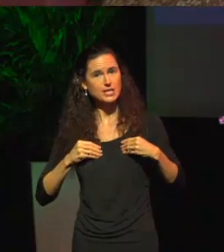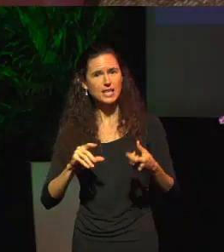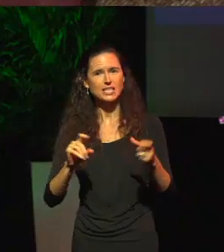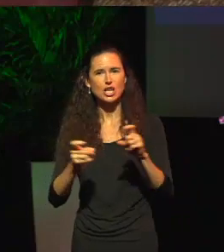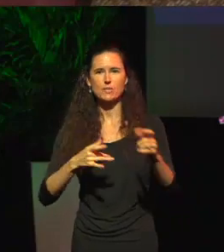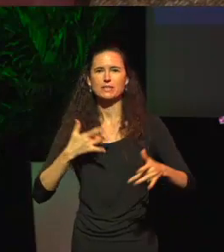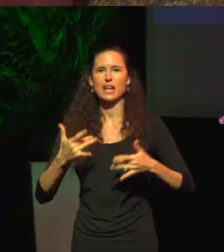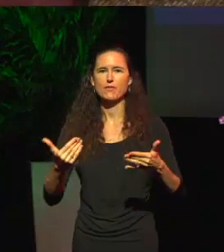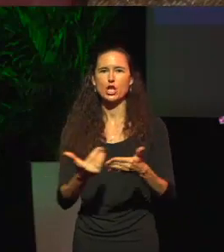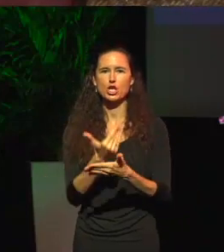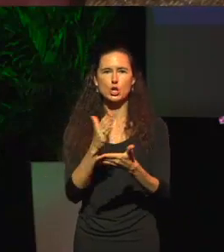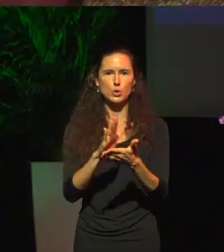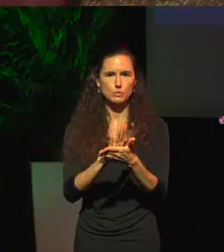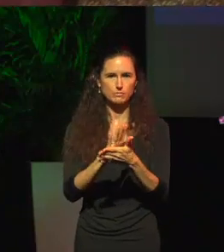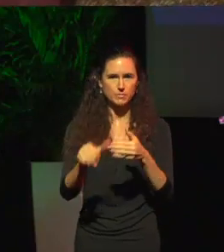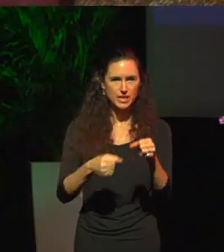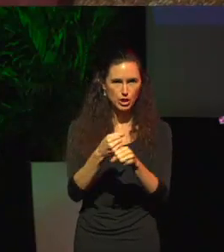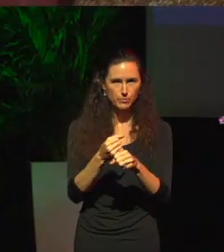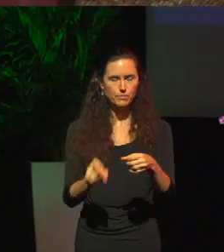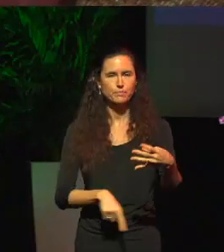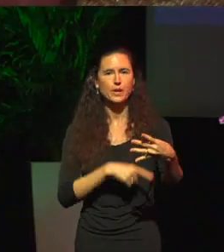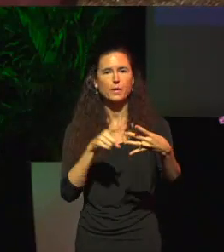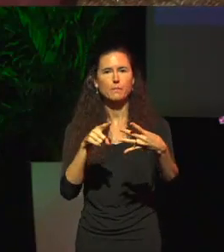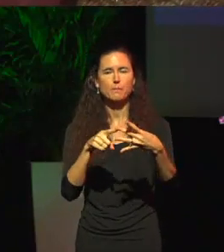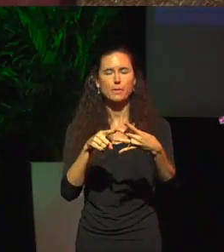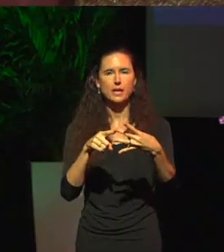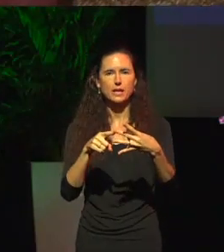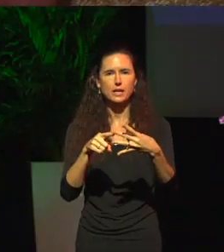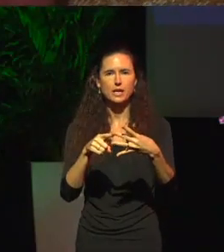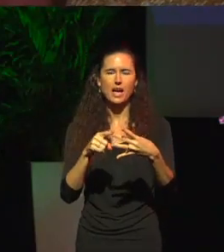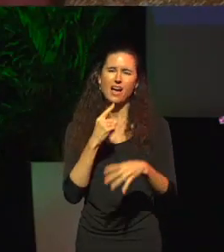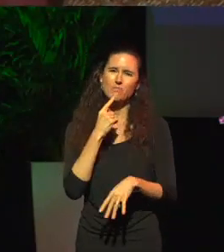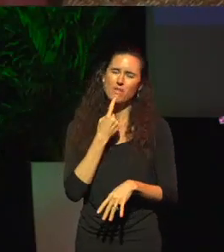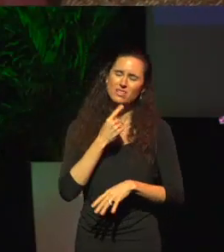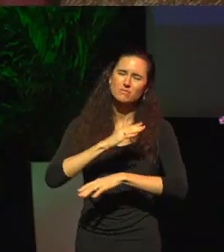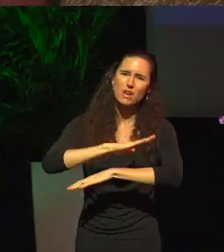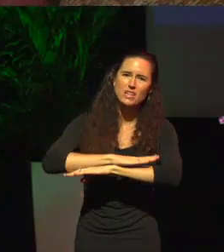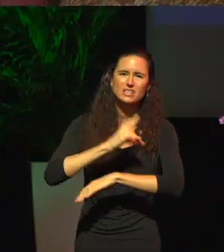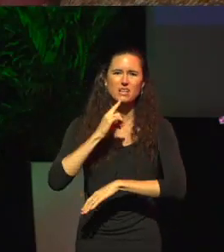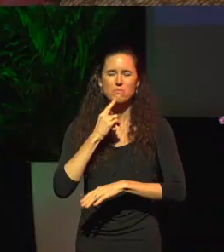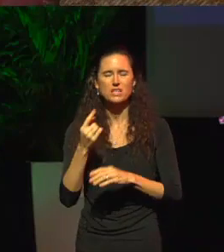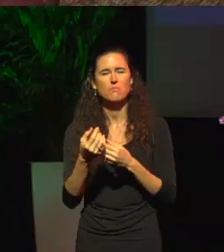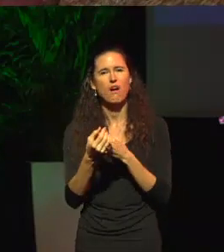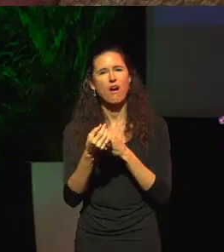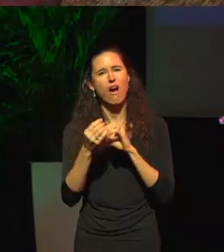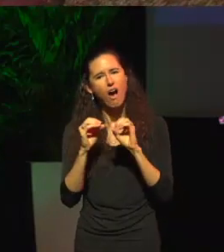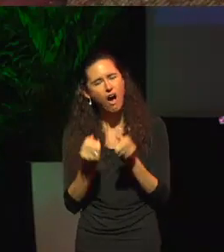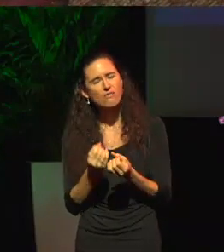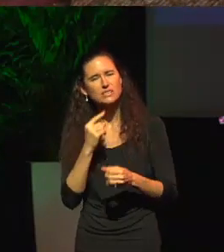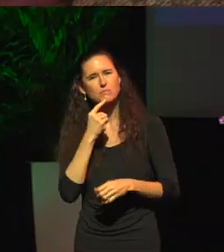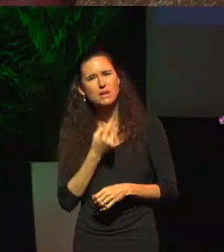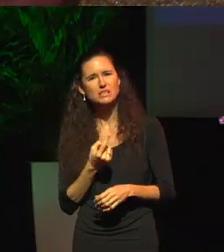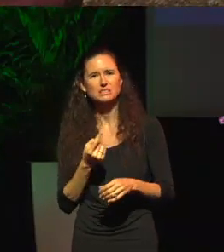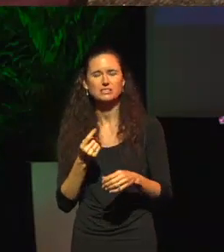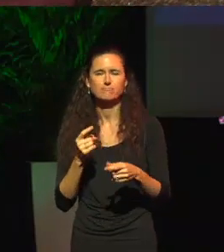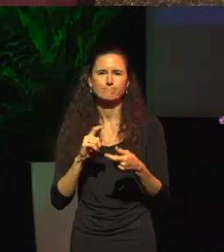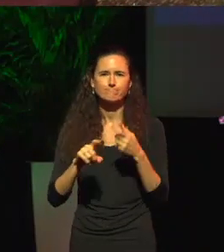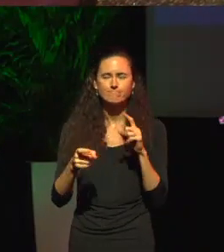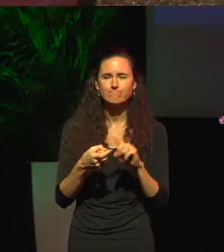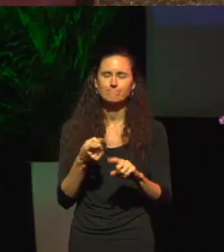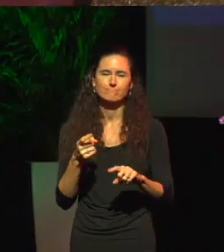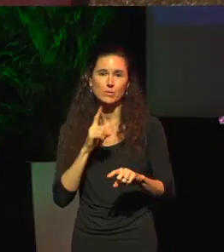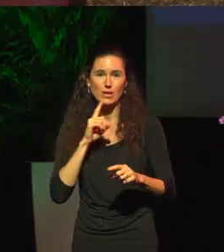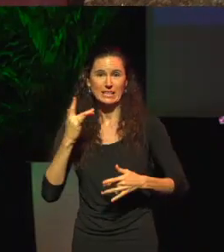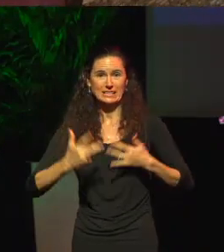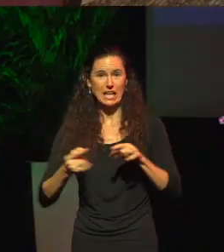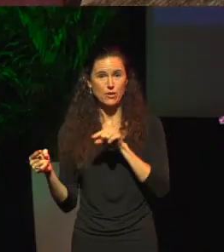the new academic year. Or B, I miss my desk, I miss my office, I miss my colleagues, I can't wait to return